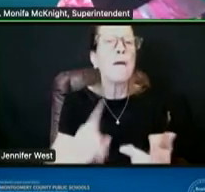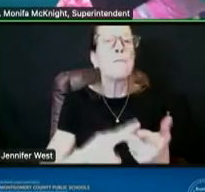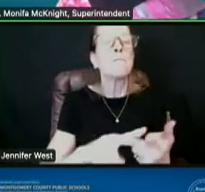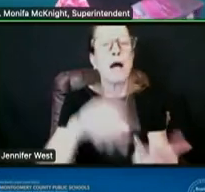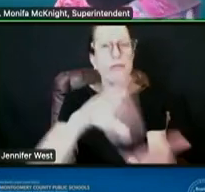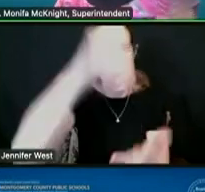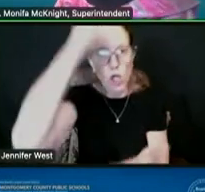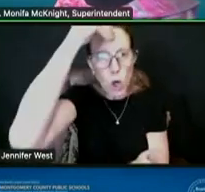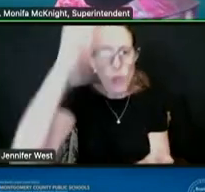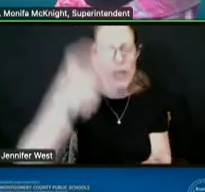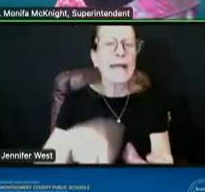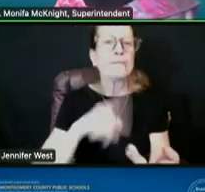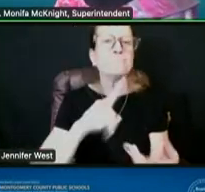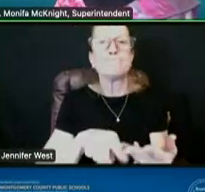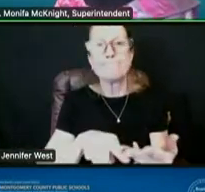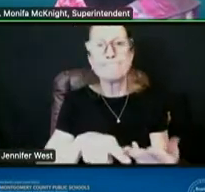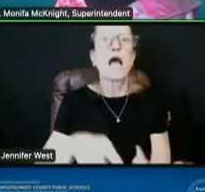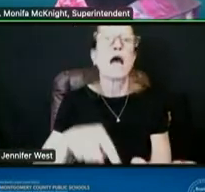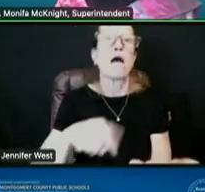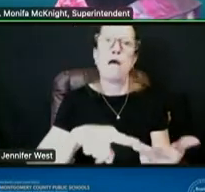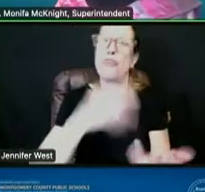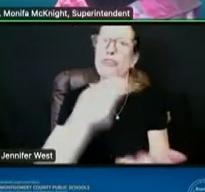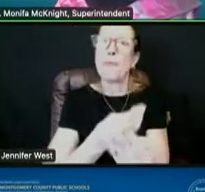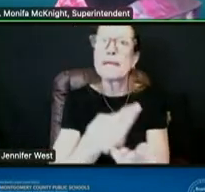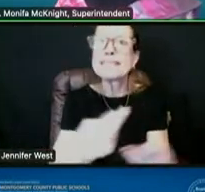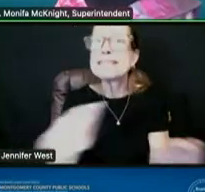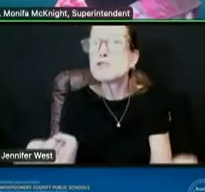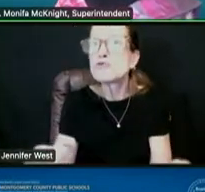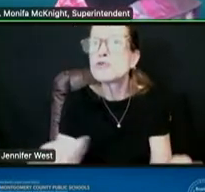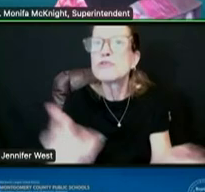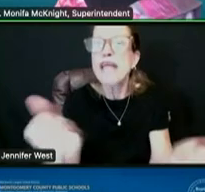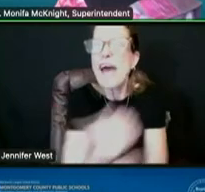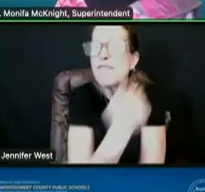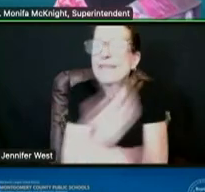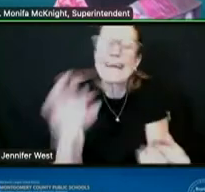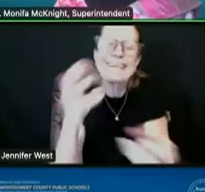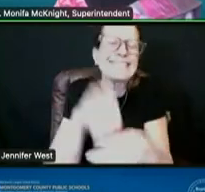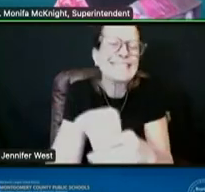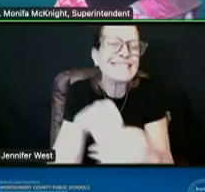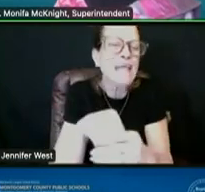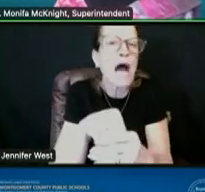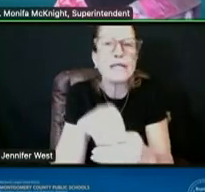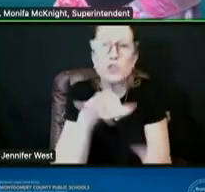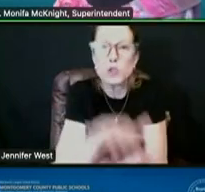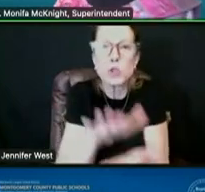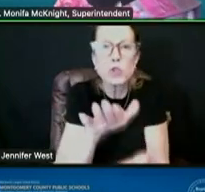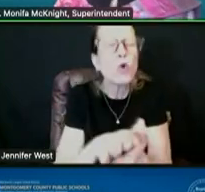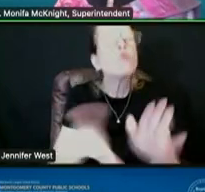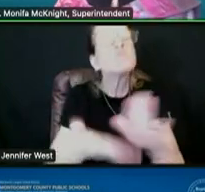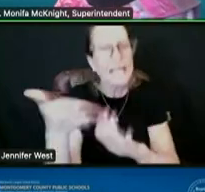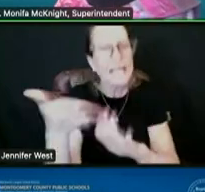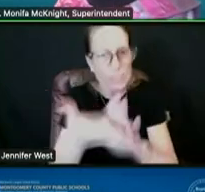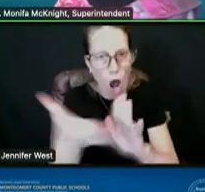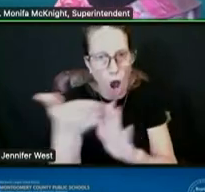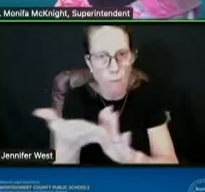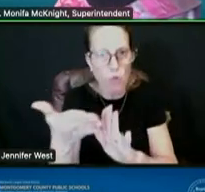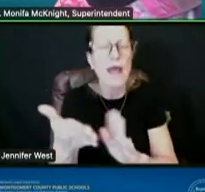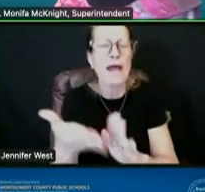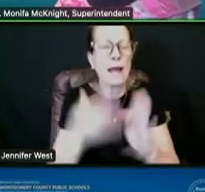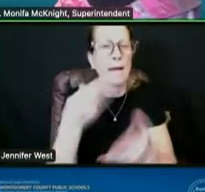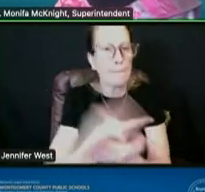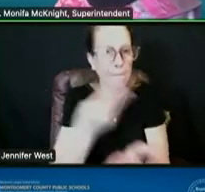materials that are in. Everything inside of the school is what the operating budget really covers. And so it invests in our